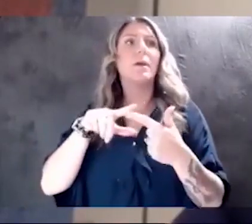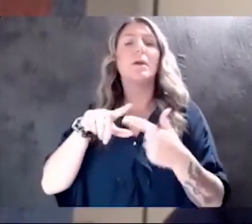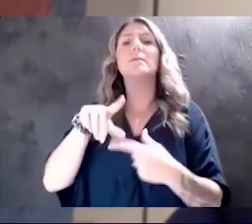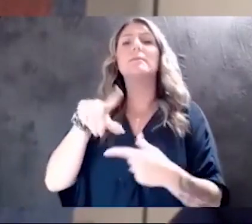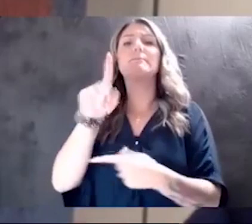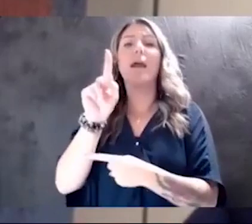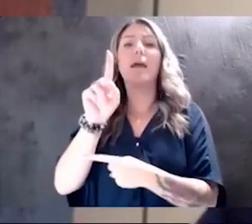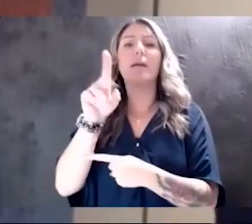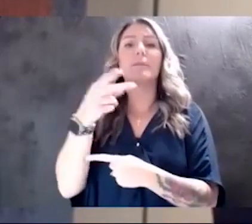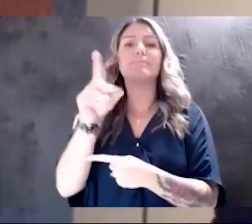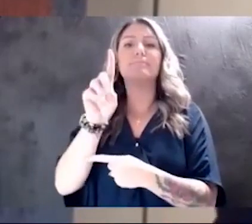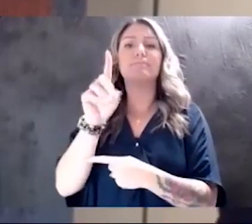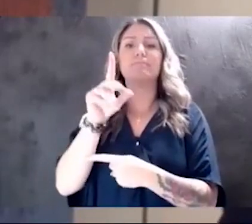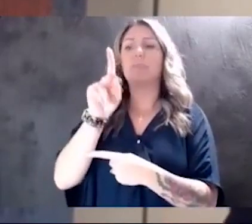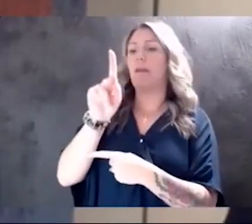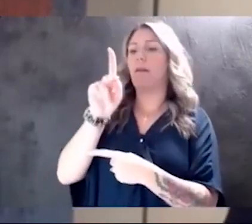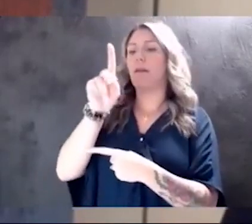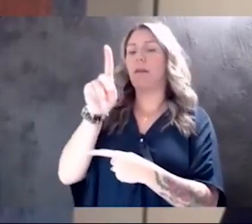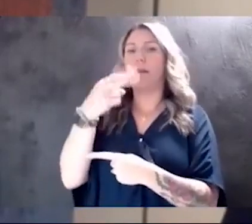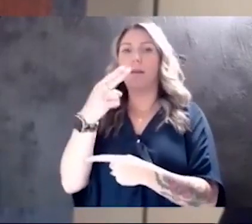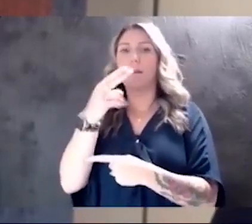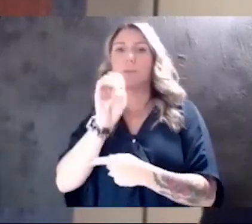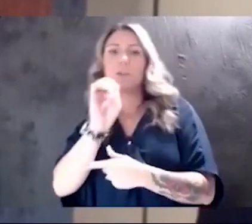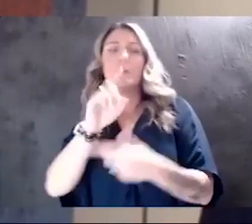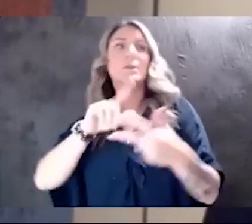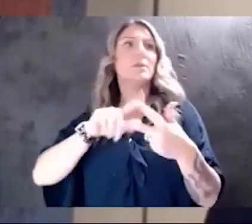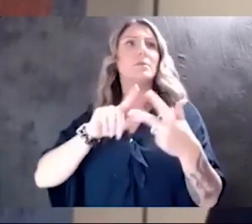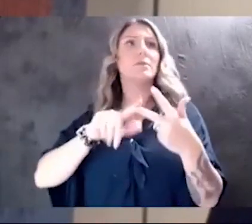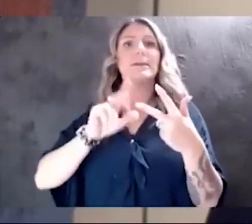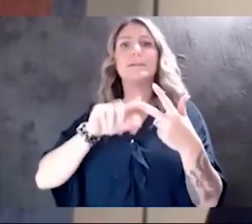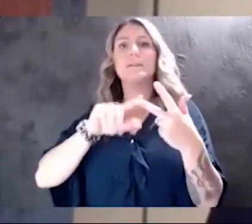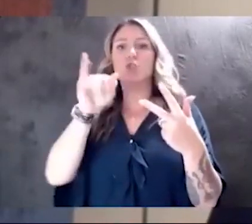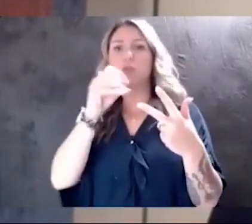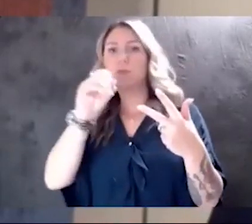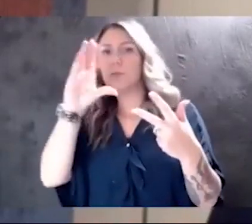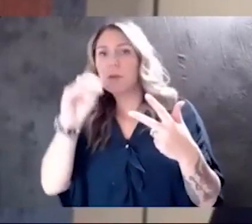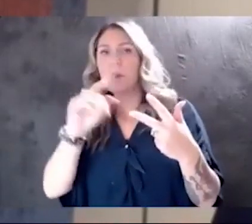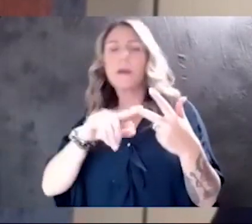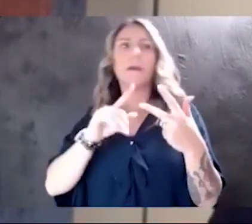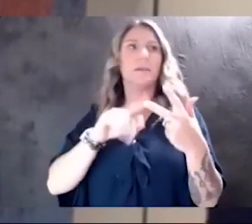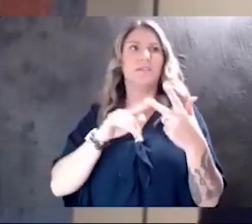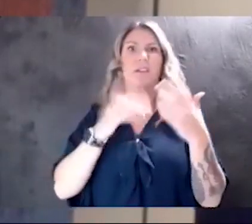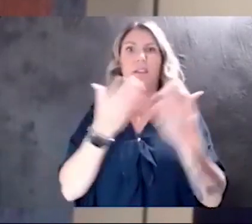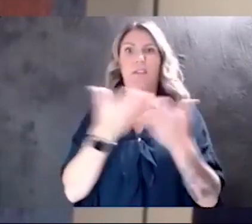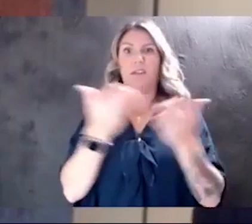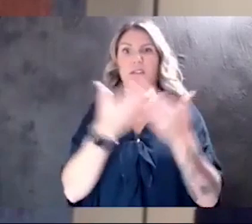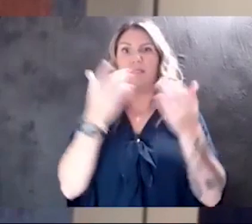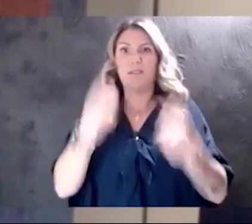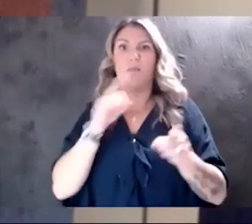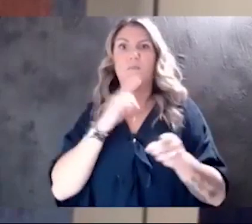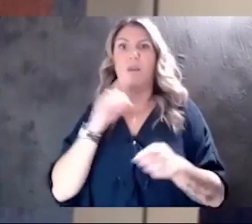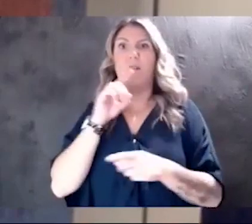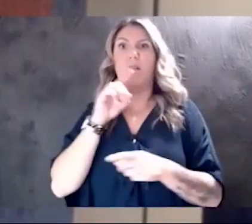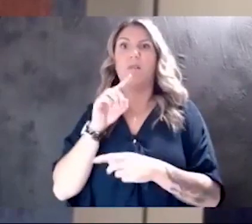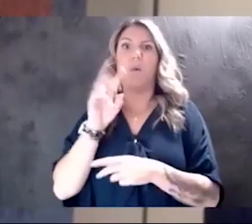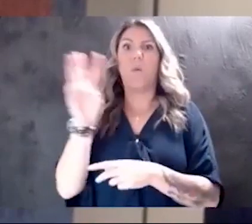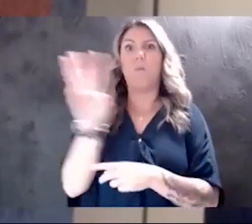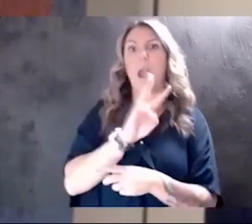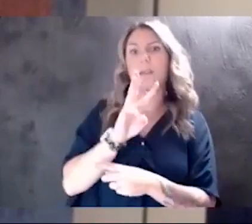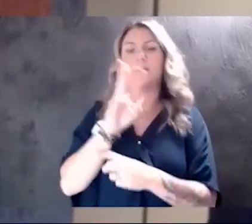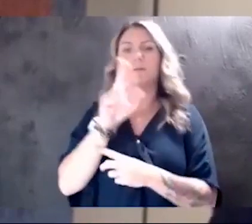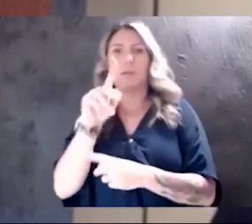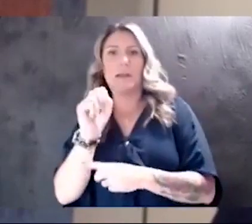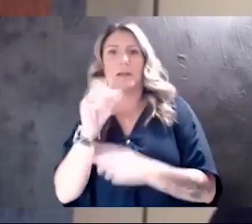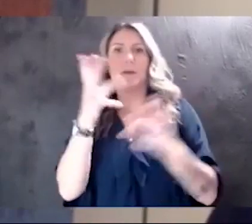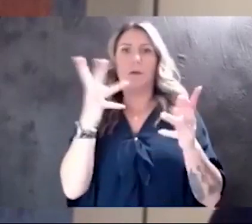County, things that are going on nationwide, or even things that are going on in Western Kansas may not pertain to Johnson County and what's going